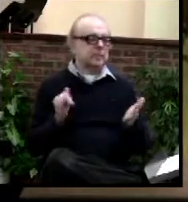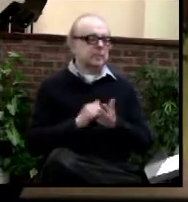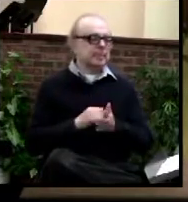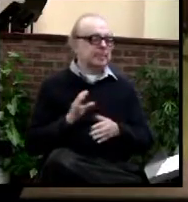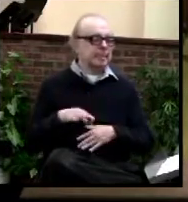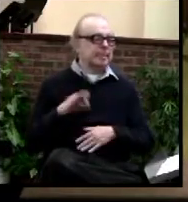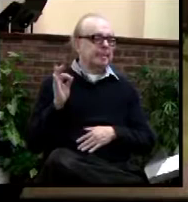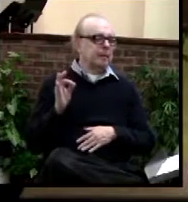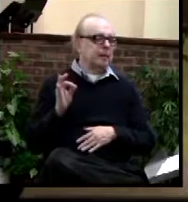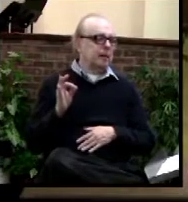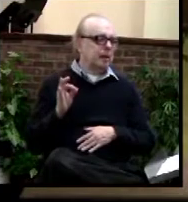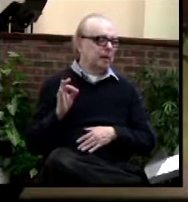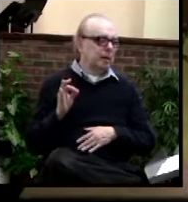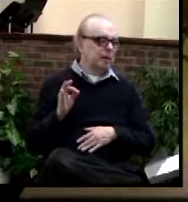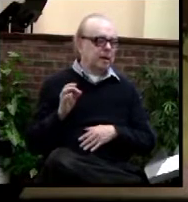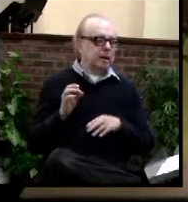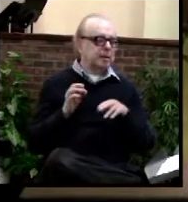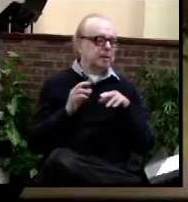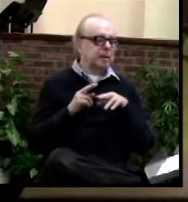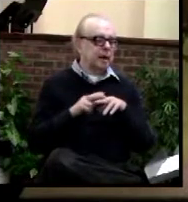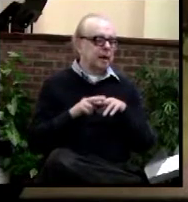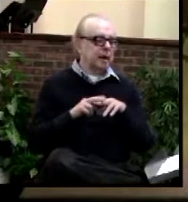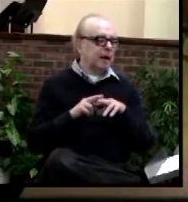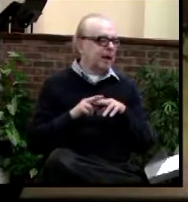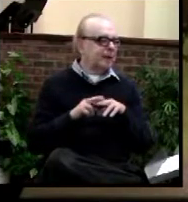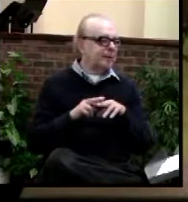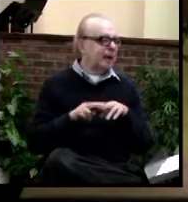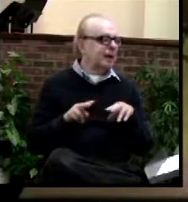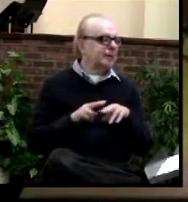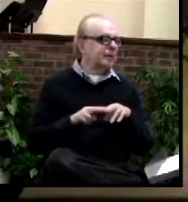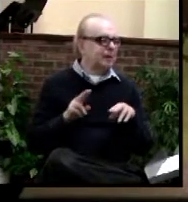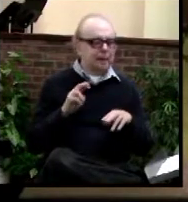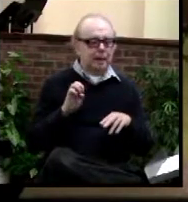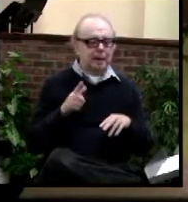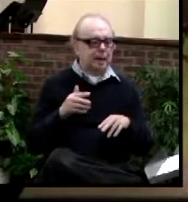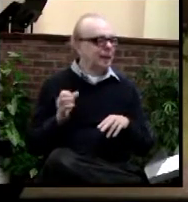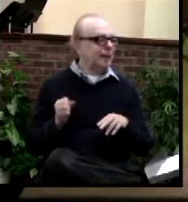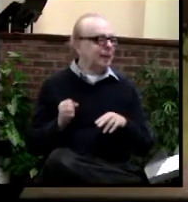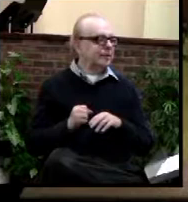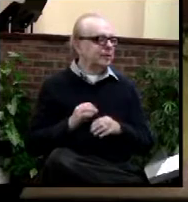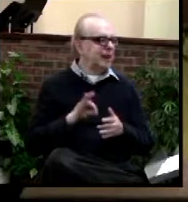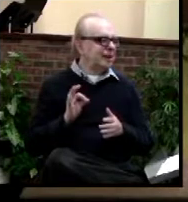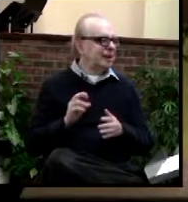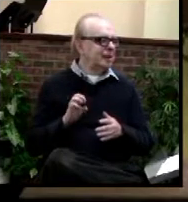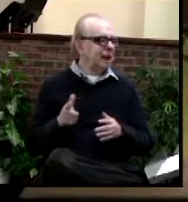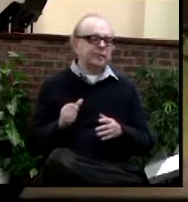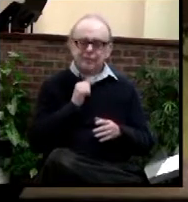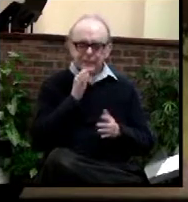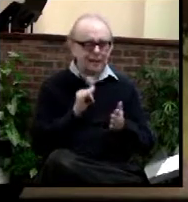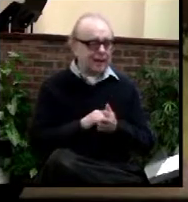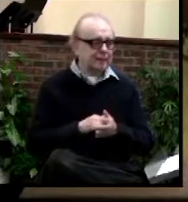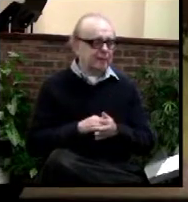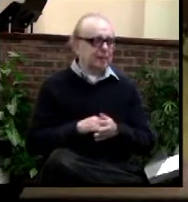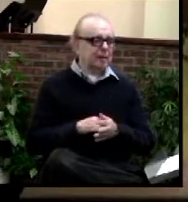find in eggs that is high in cholesterol, right? And then he's not